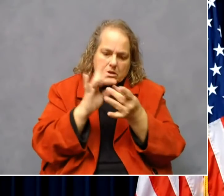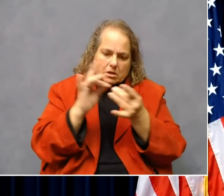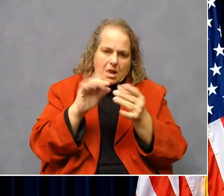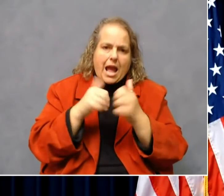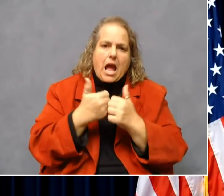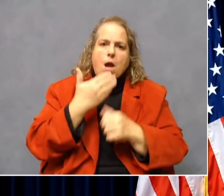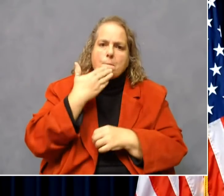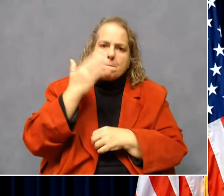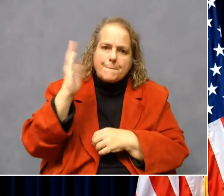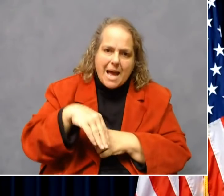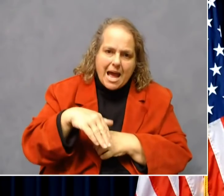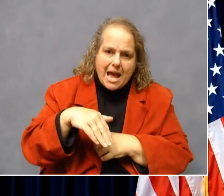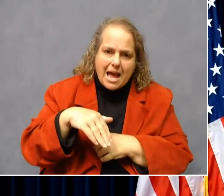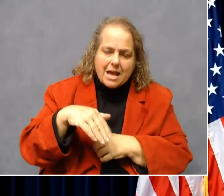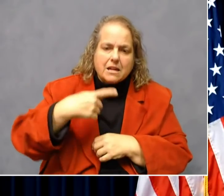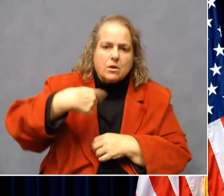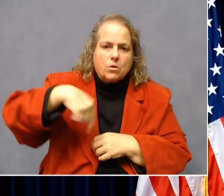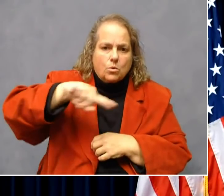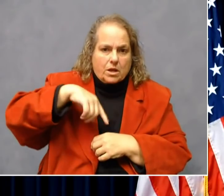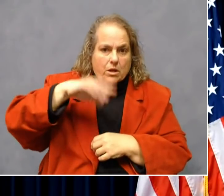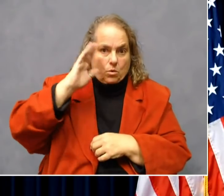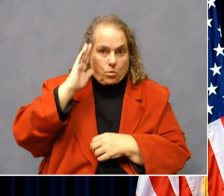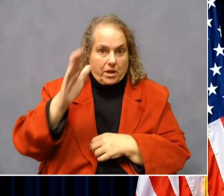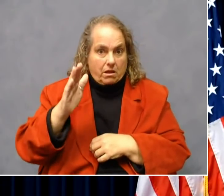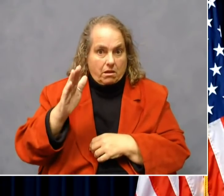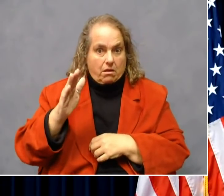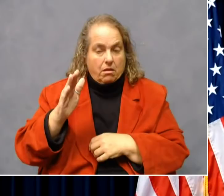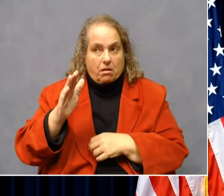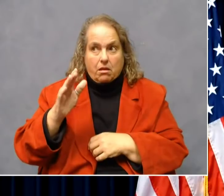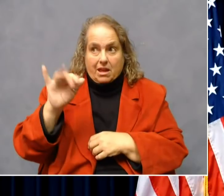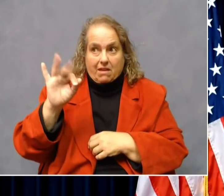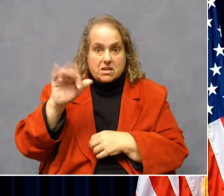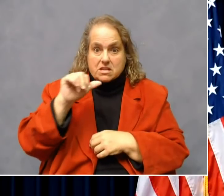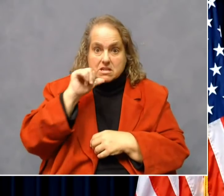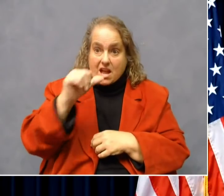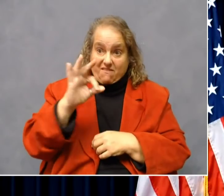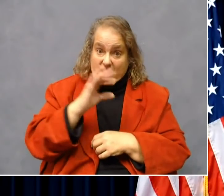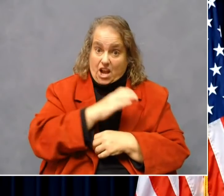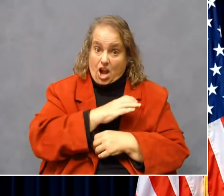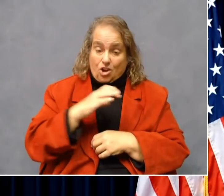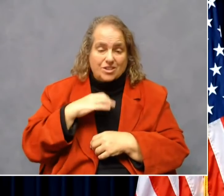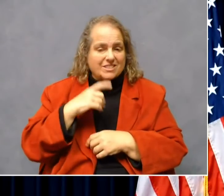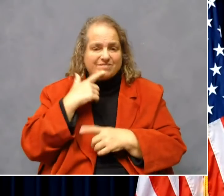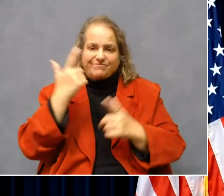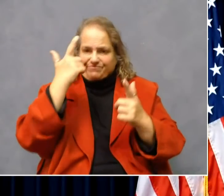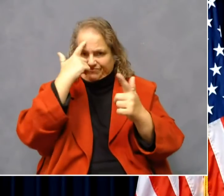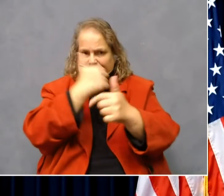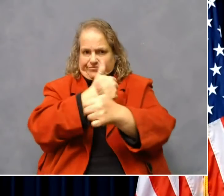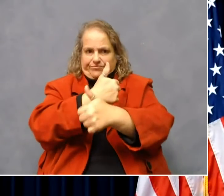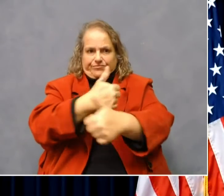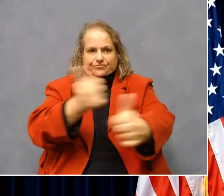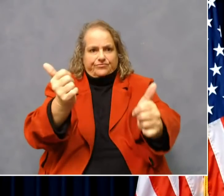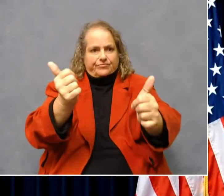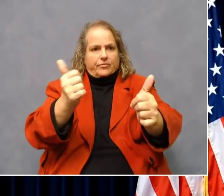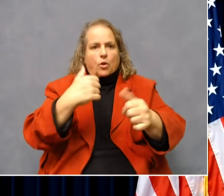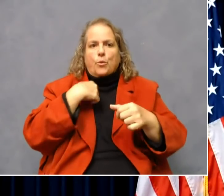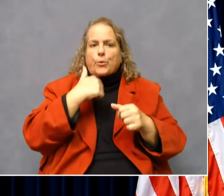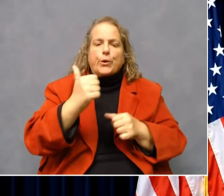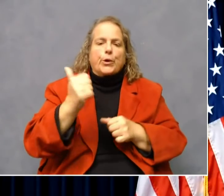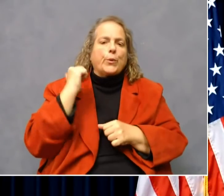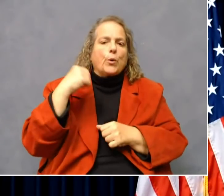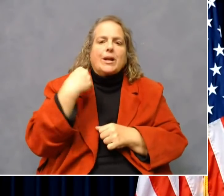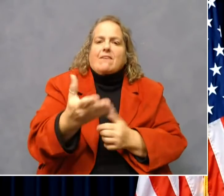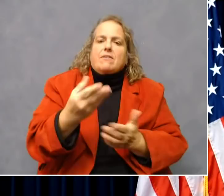act and they basically say you're on your own. You pay for and fight this virus completely on your